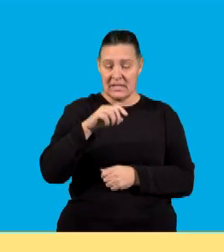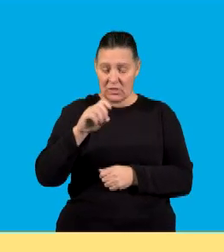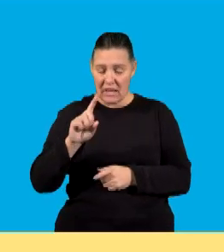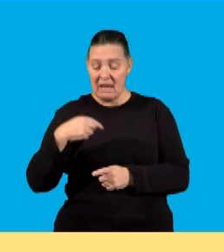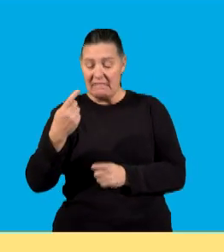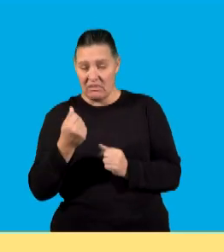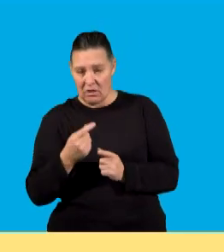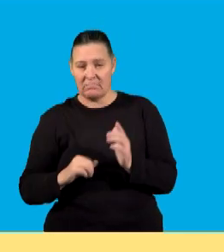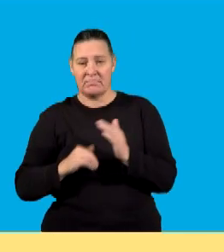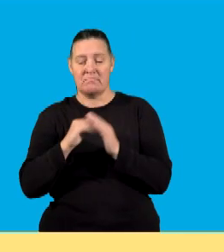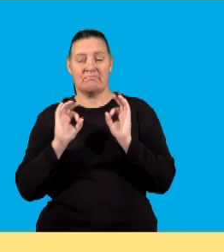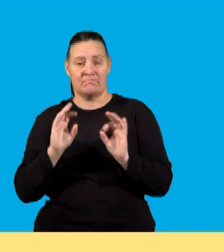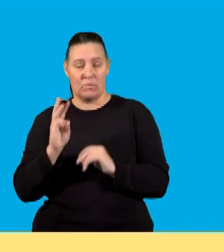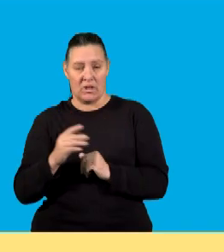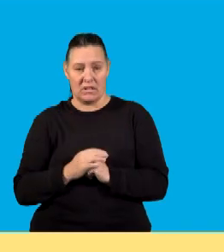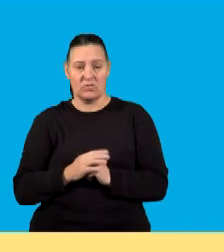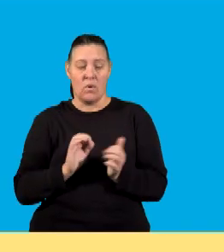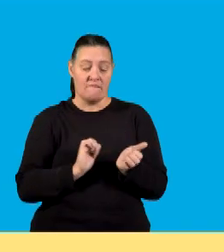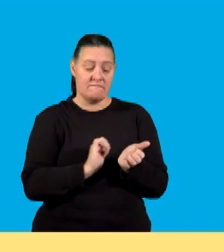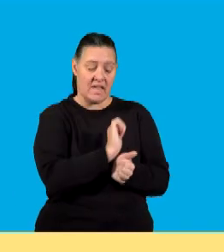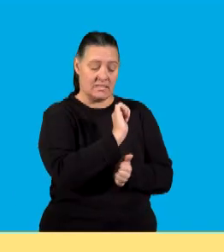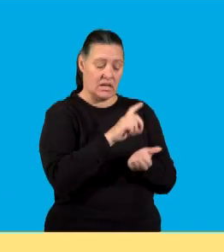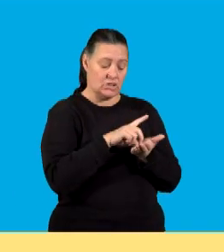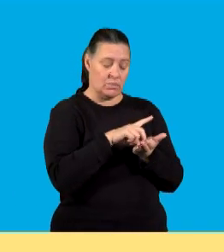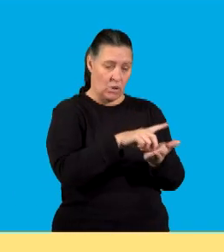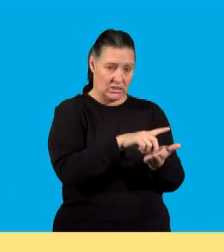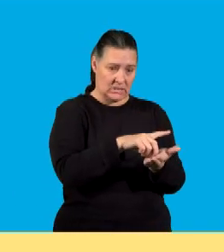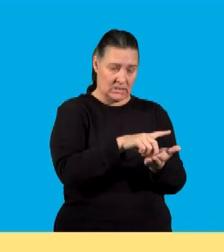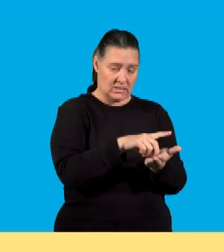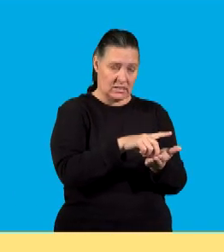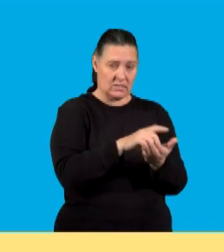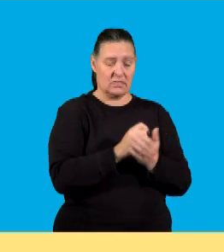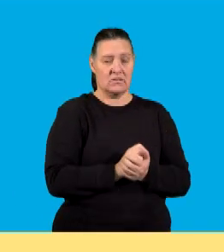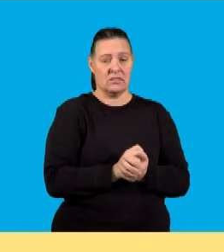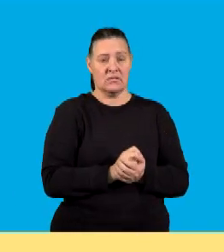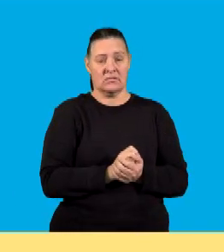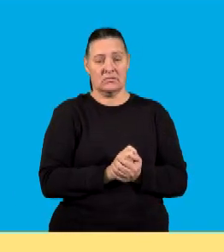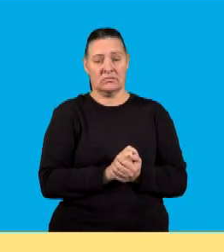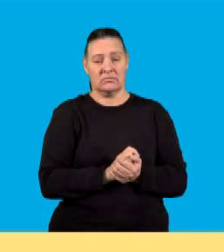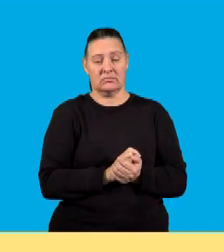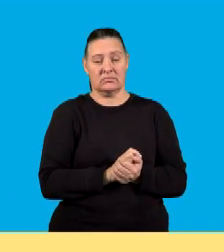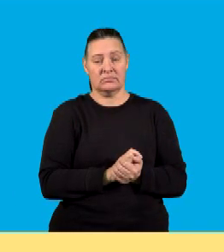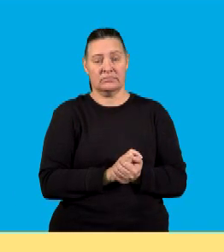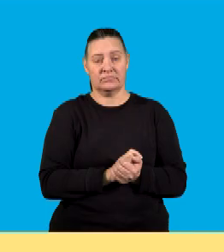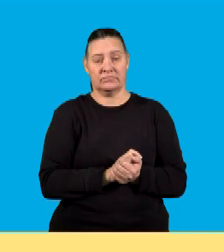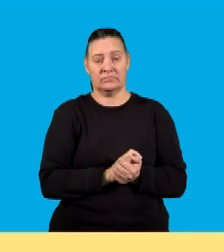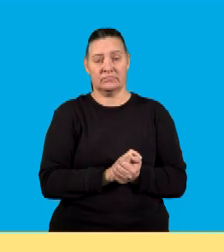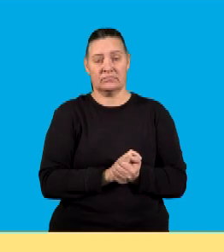period. So I'll come here, then I'll say fixed deposit. I'll record my fixed